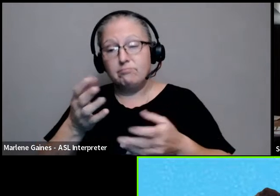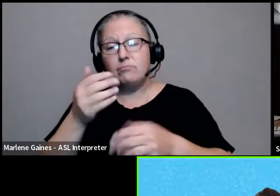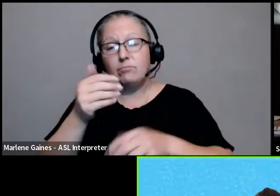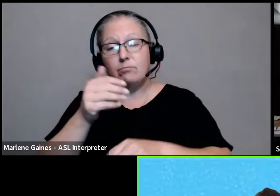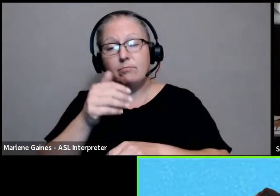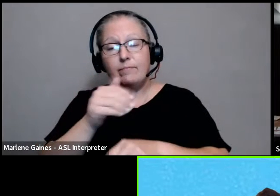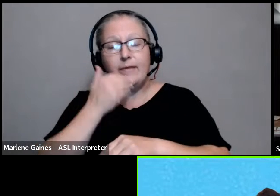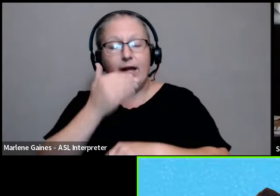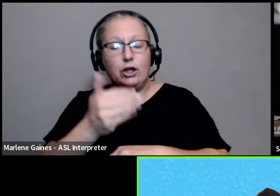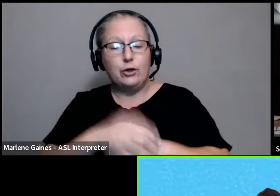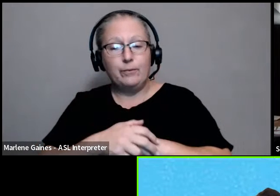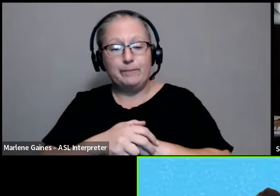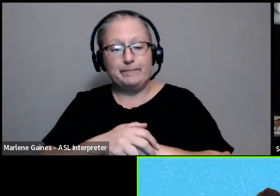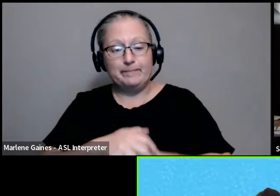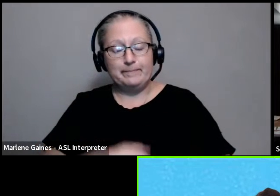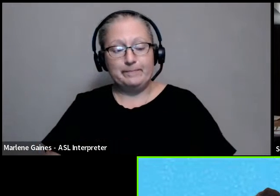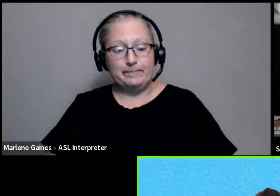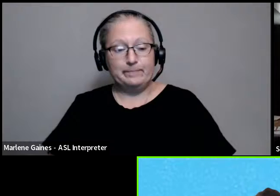evening? Thank you.